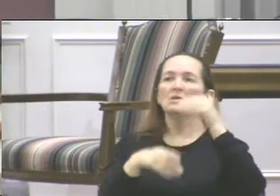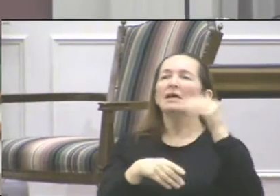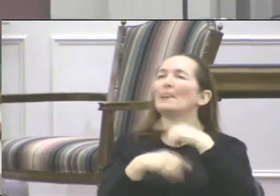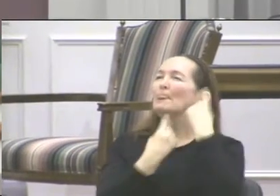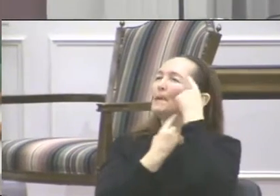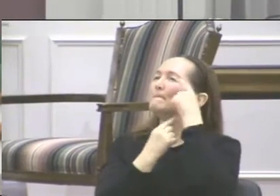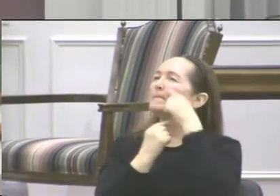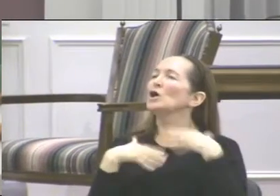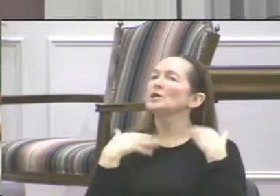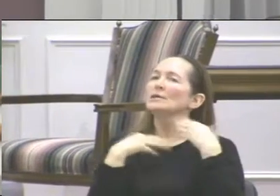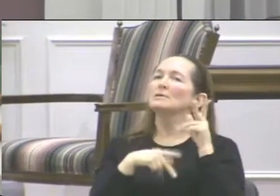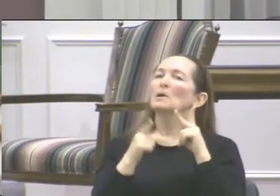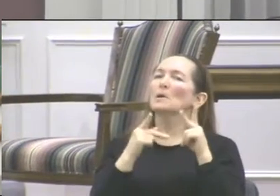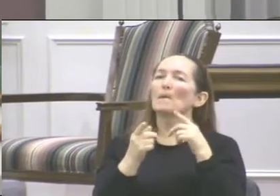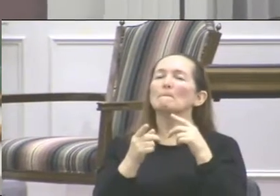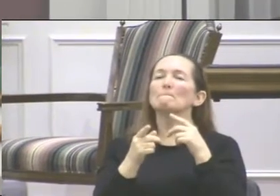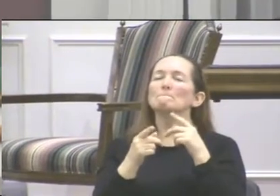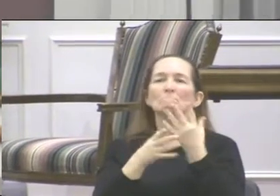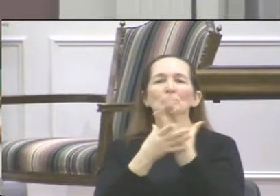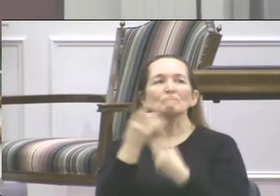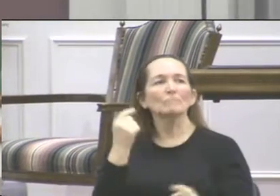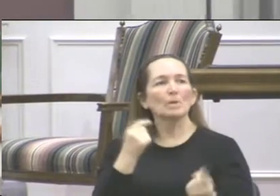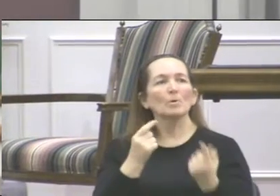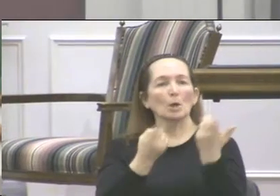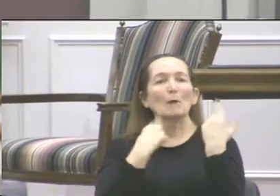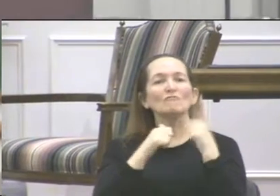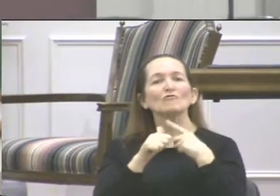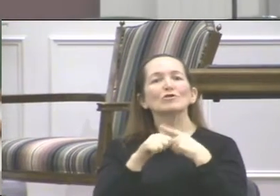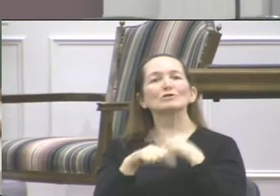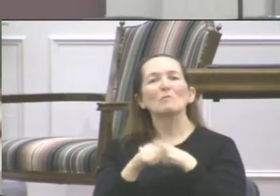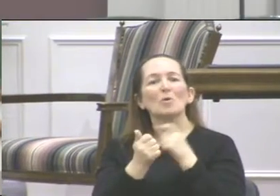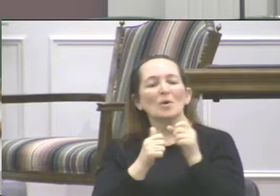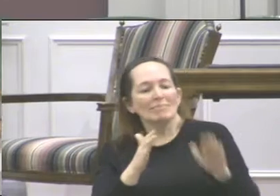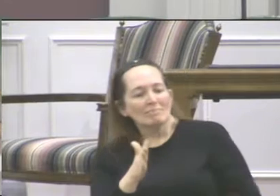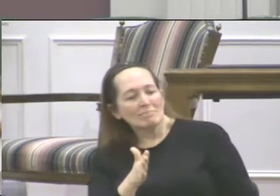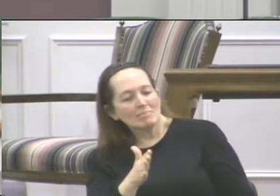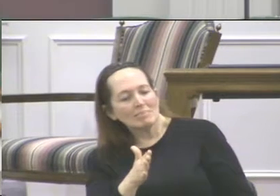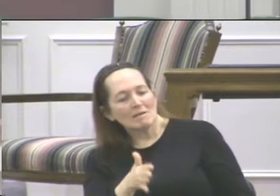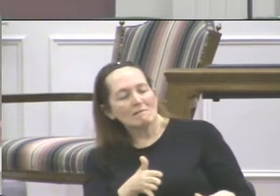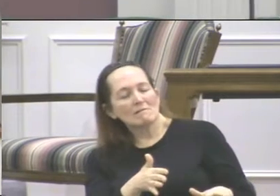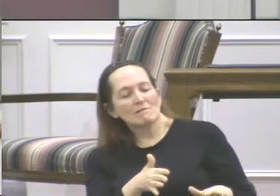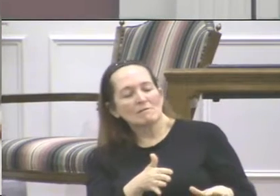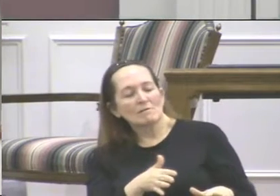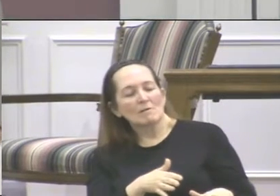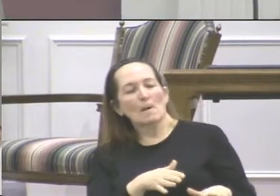Think about a young couple who comes here for the very first time with their toddler or baby.